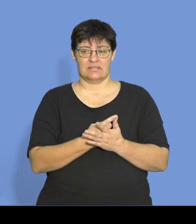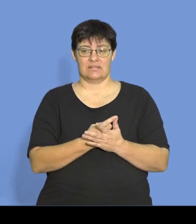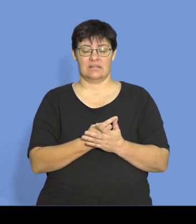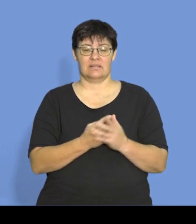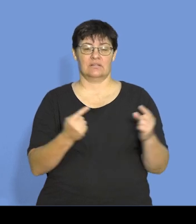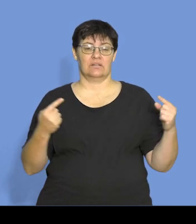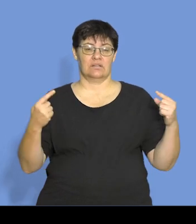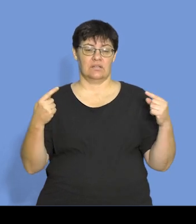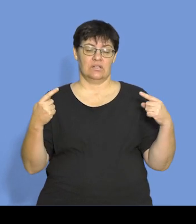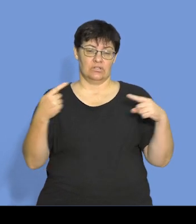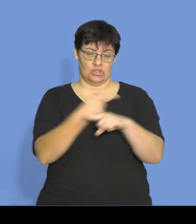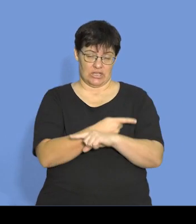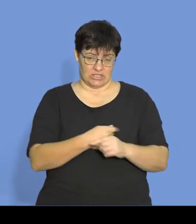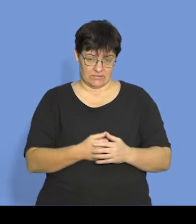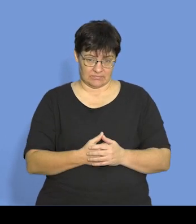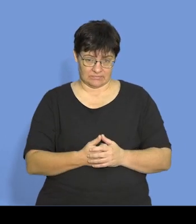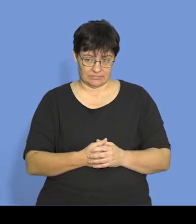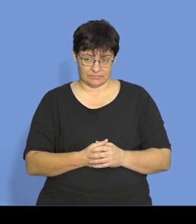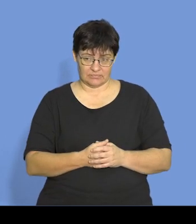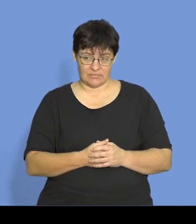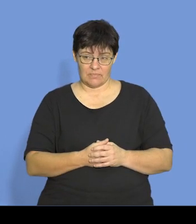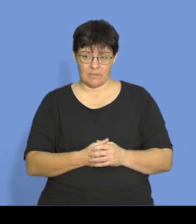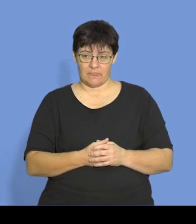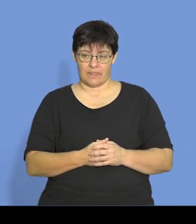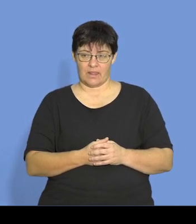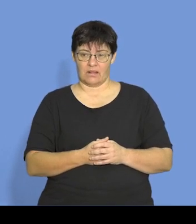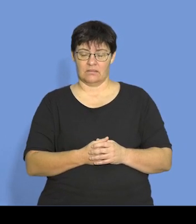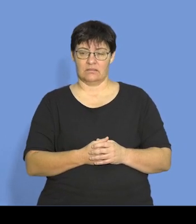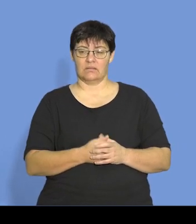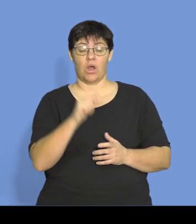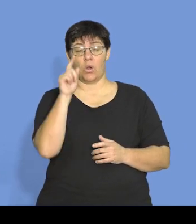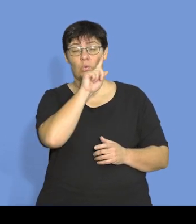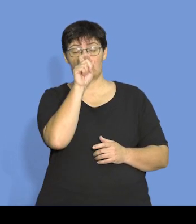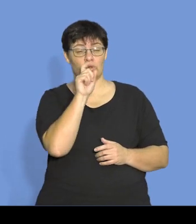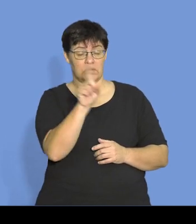or divide by a negative number. So my